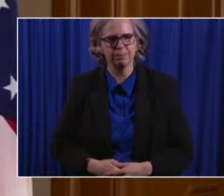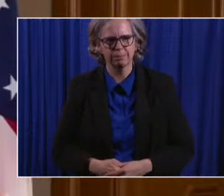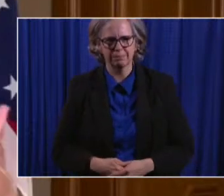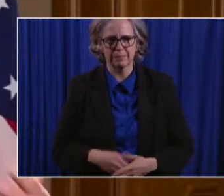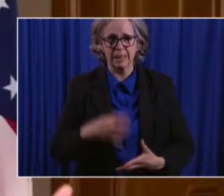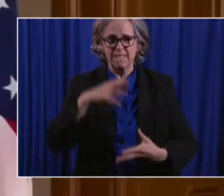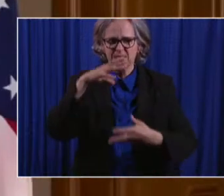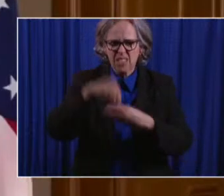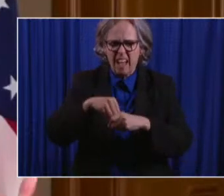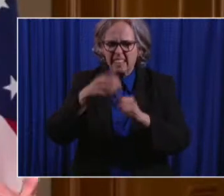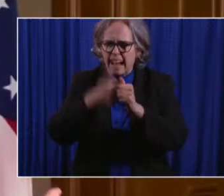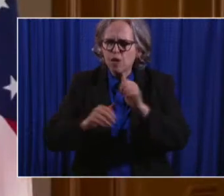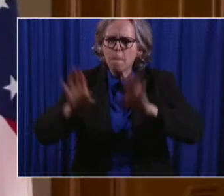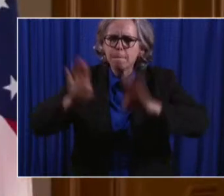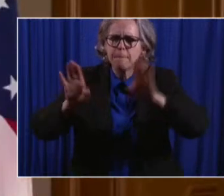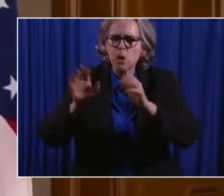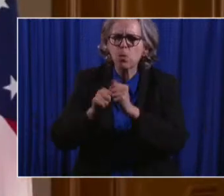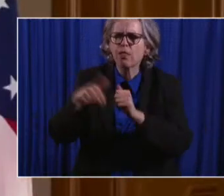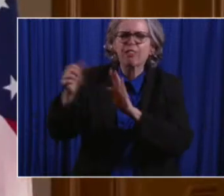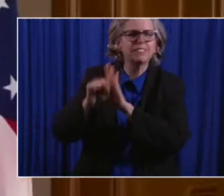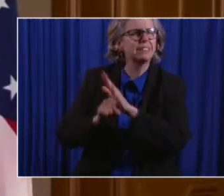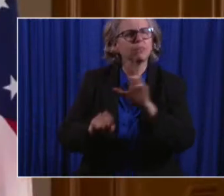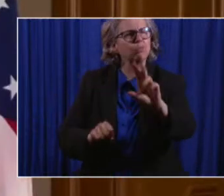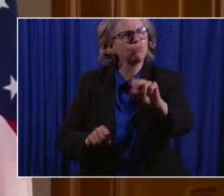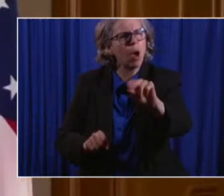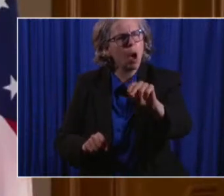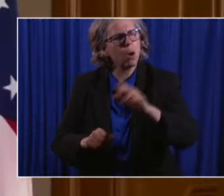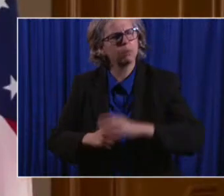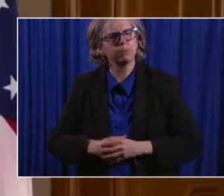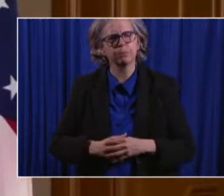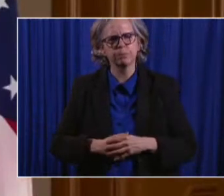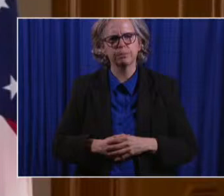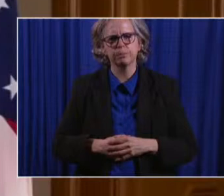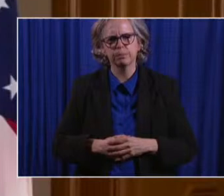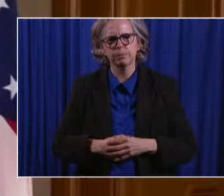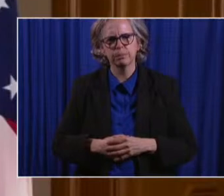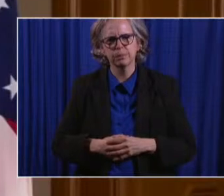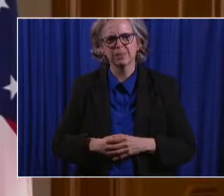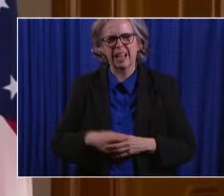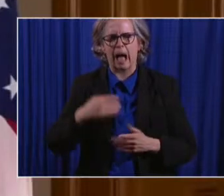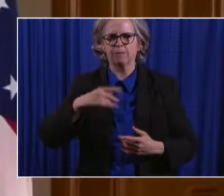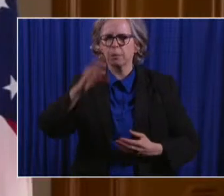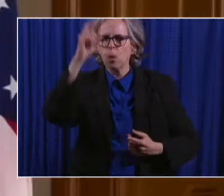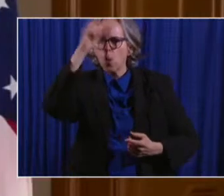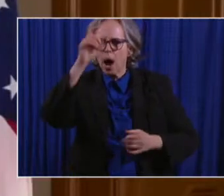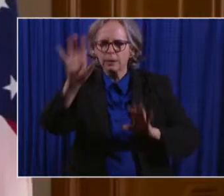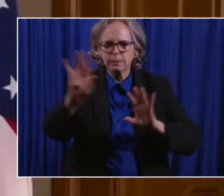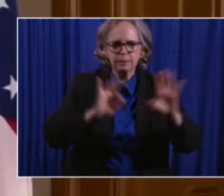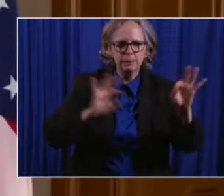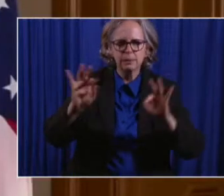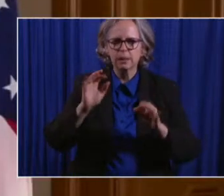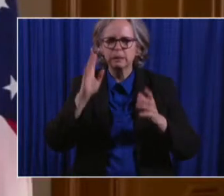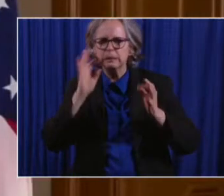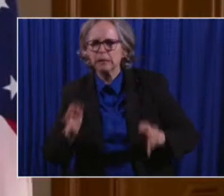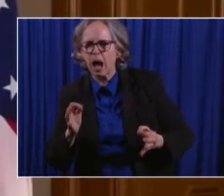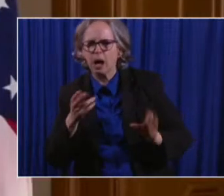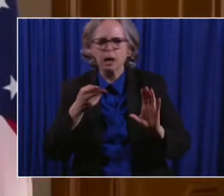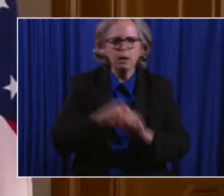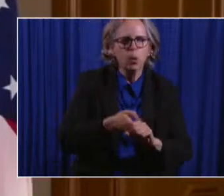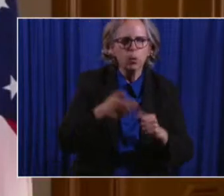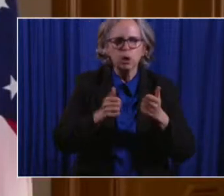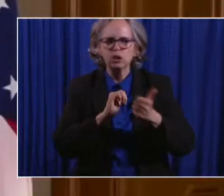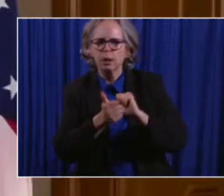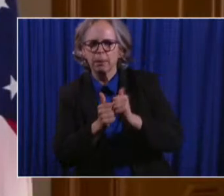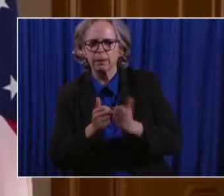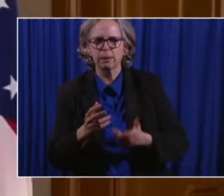or, we may make an offer in every one, but we have to make a determination every single time about what kind of incentives that we want to